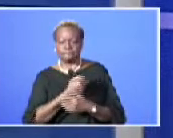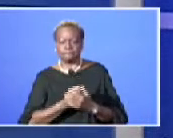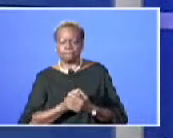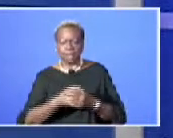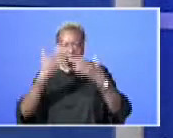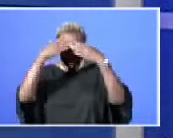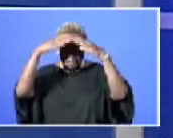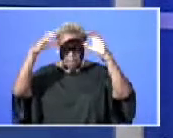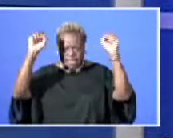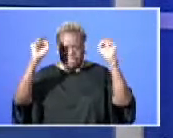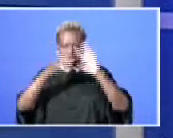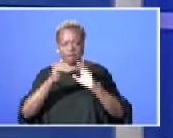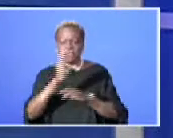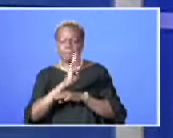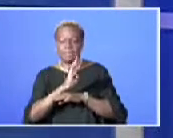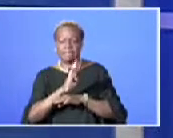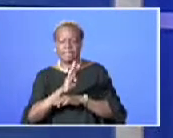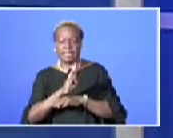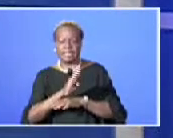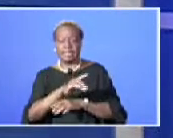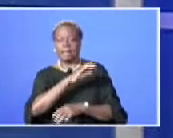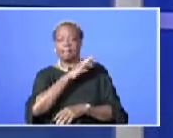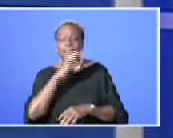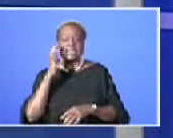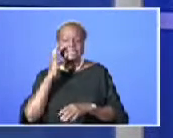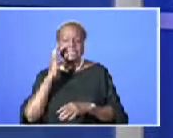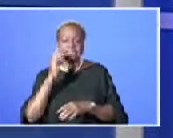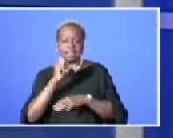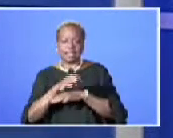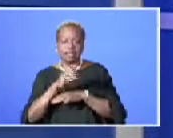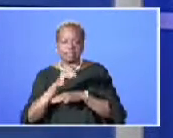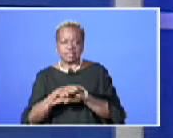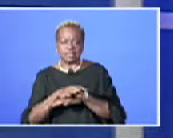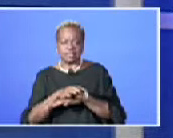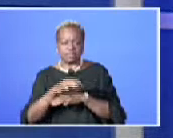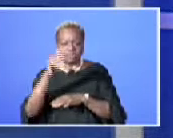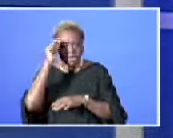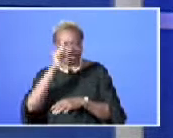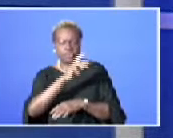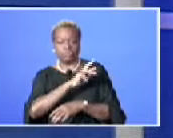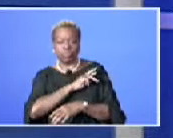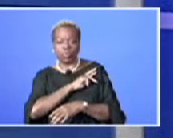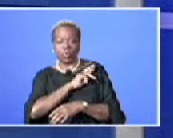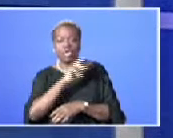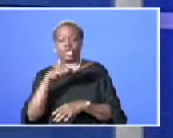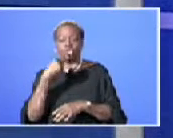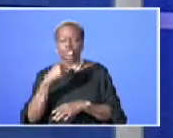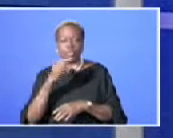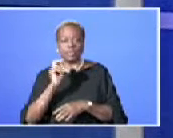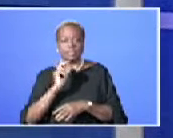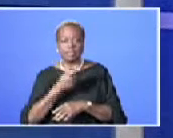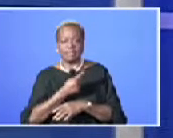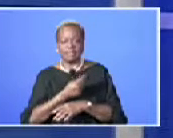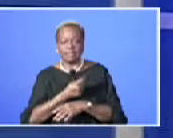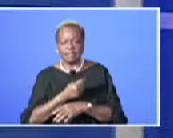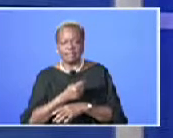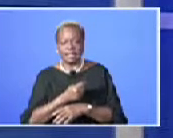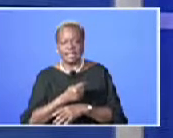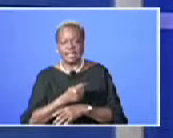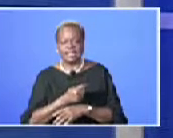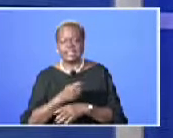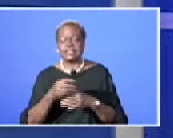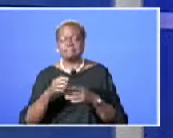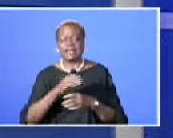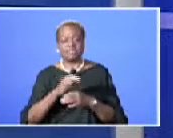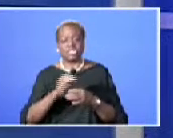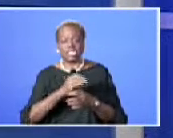Well, president of the Bimini Pastors Council, Pastor Therese Roll, told our Northern Service news team in Freeport that despite the change to virtual